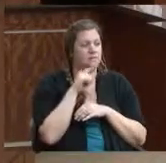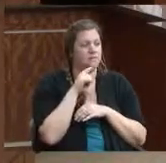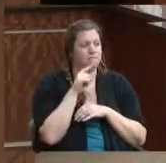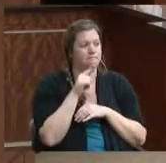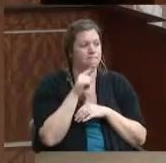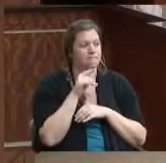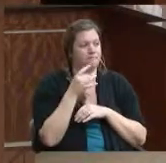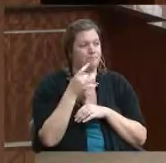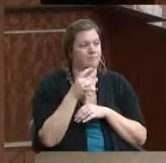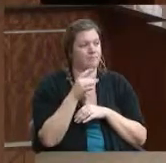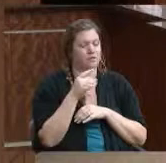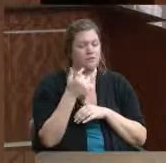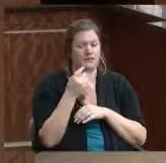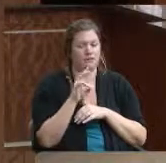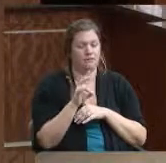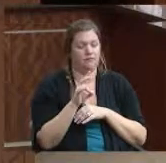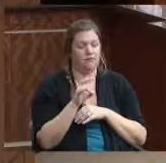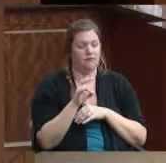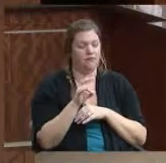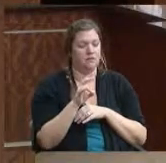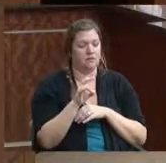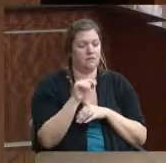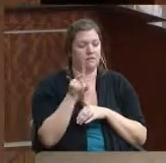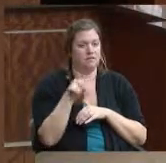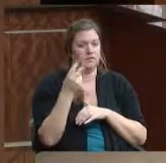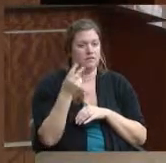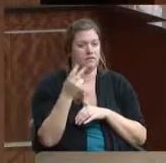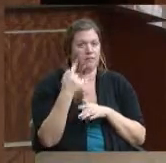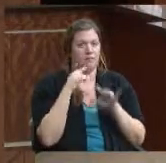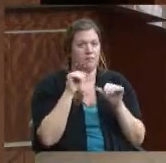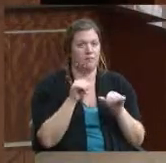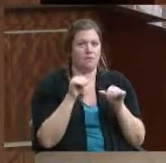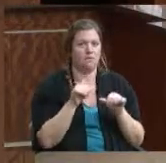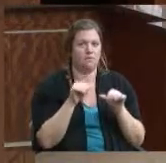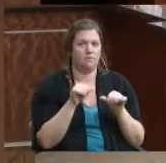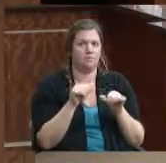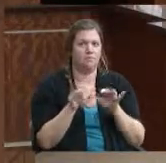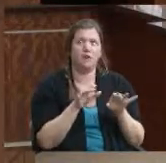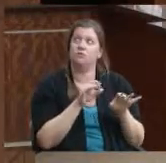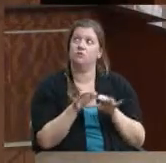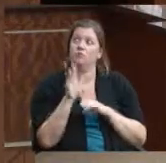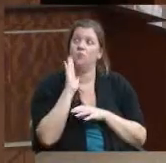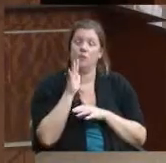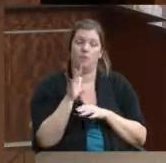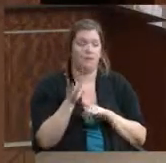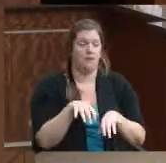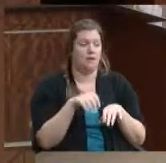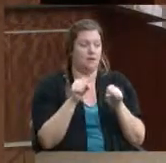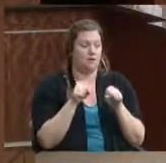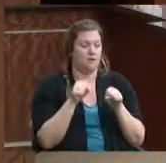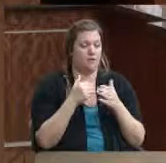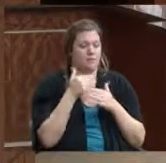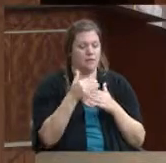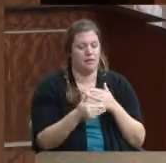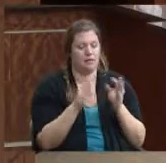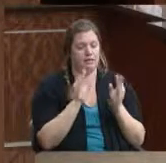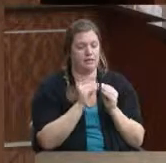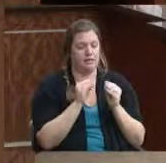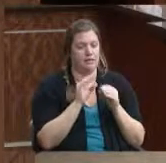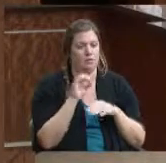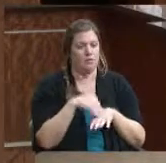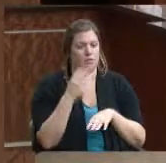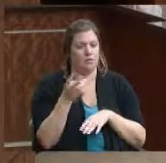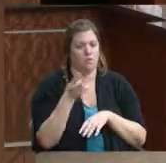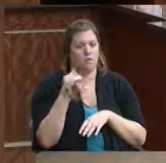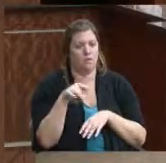at 8:27. The second public hearing with possible action will be held at the next Mayor and City Council meeting on